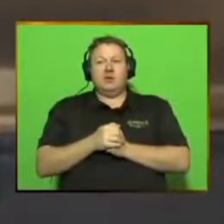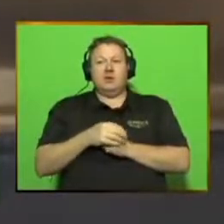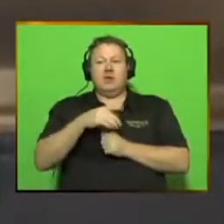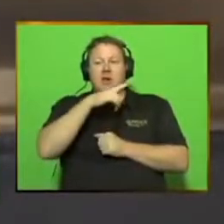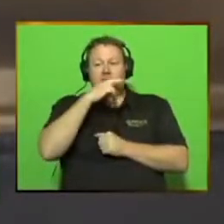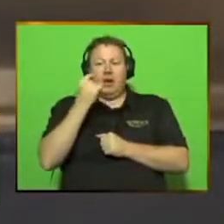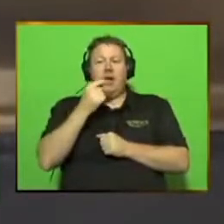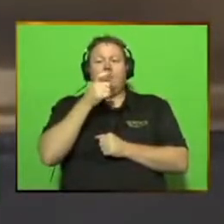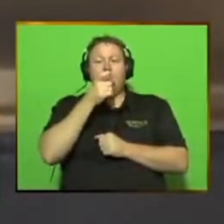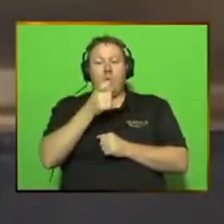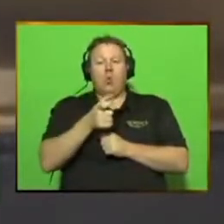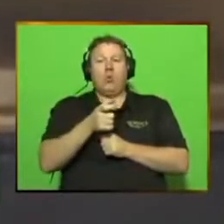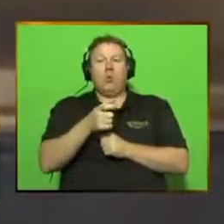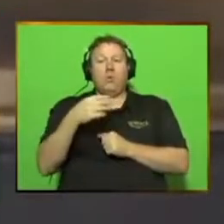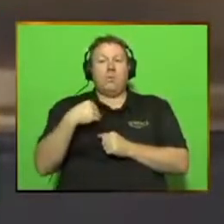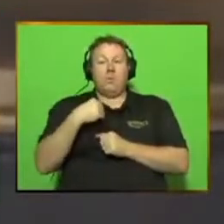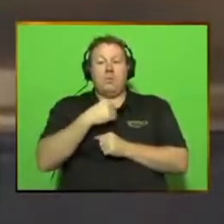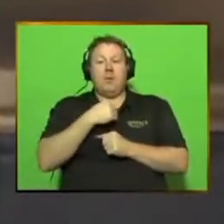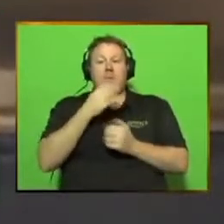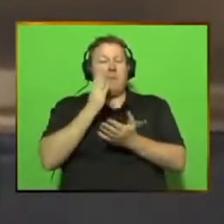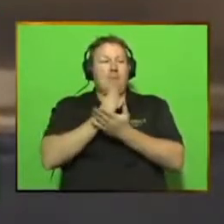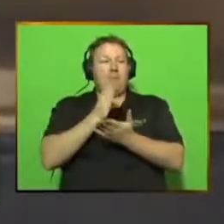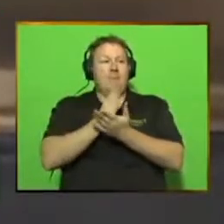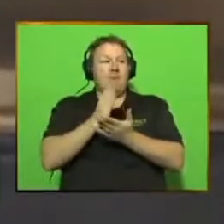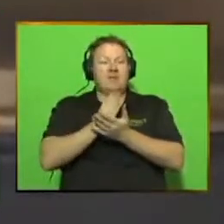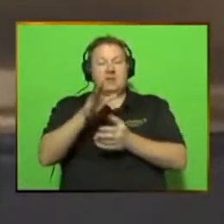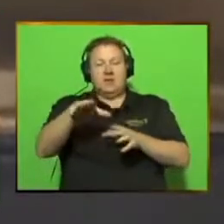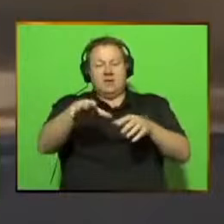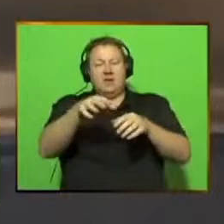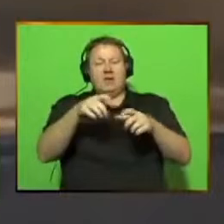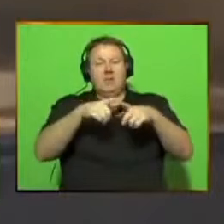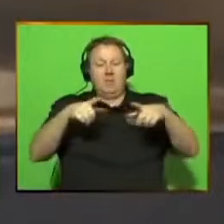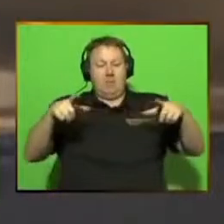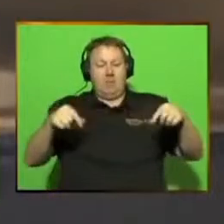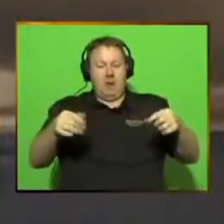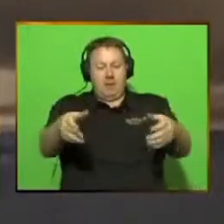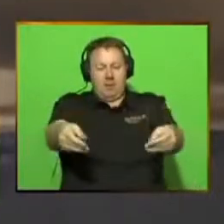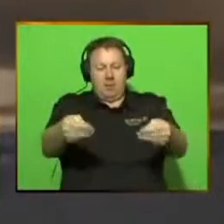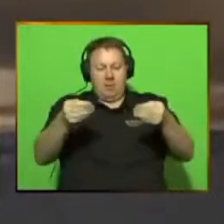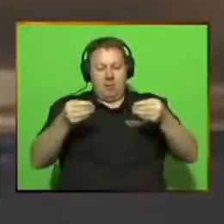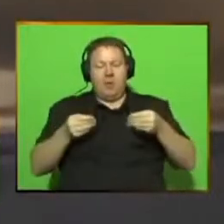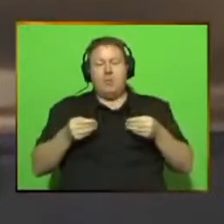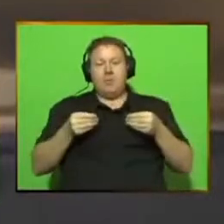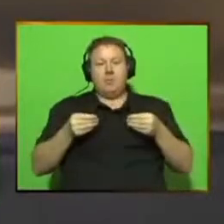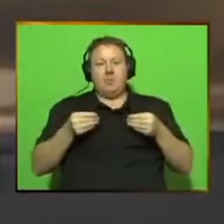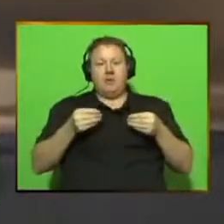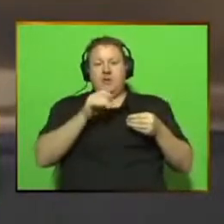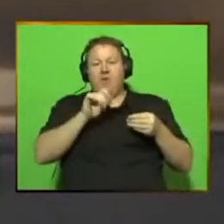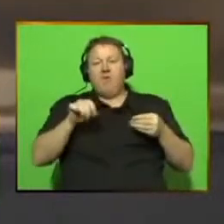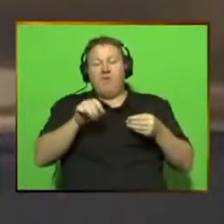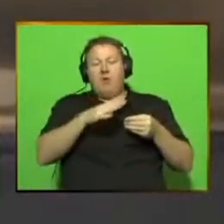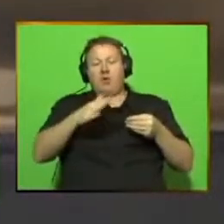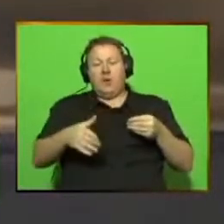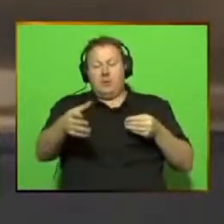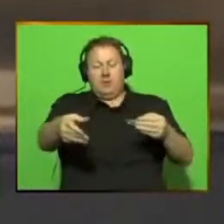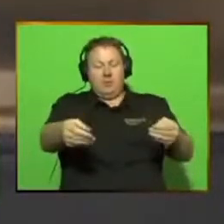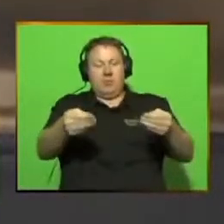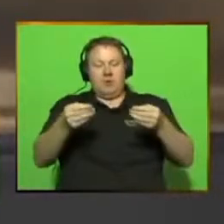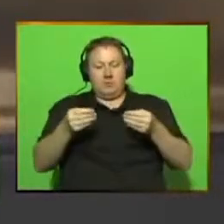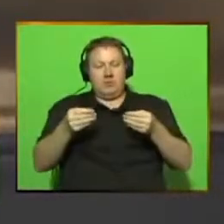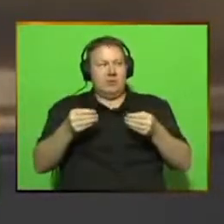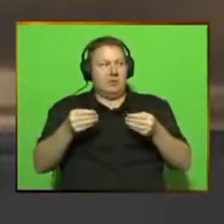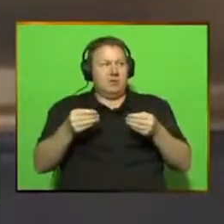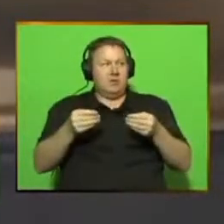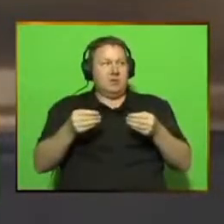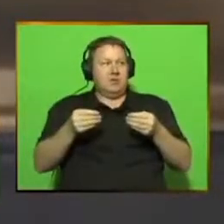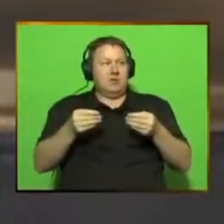out, members must collect a ballot paper from the voting table. The returning officers